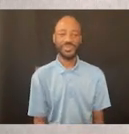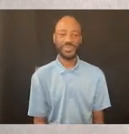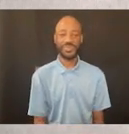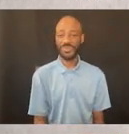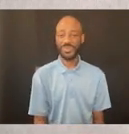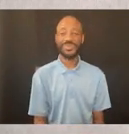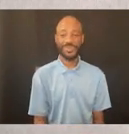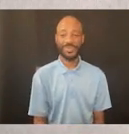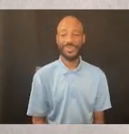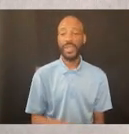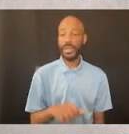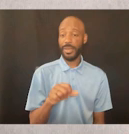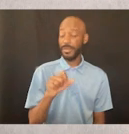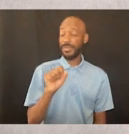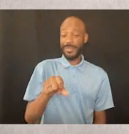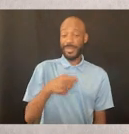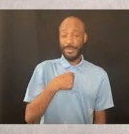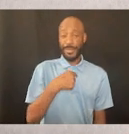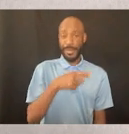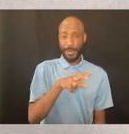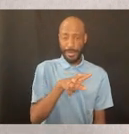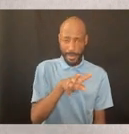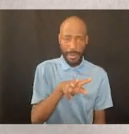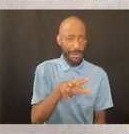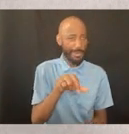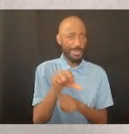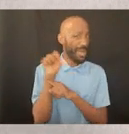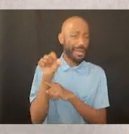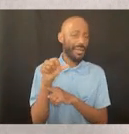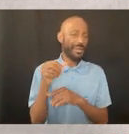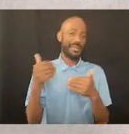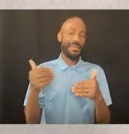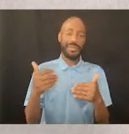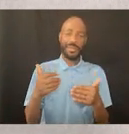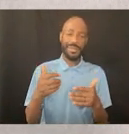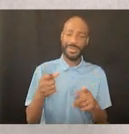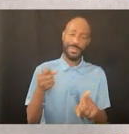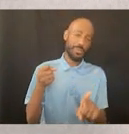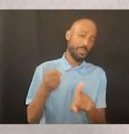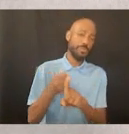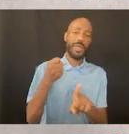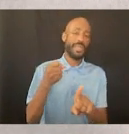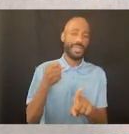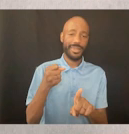No, I was really taken by this. It's just such a striking image. I appreciate that.